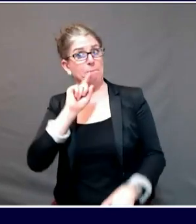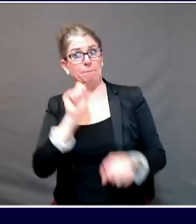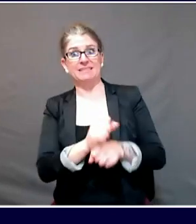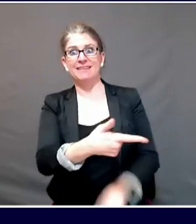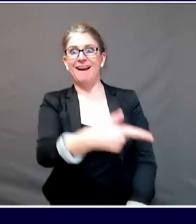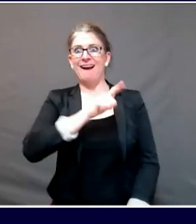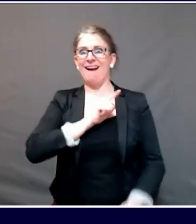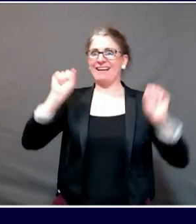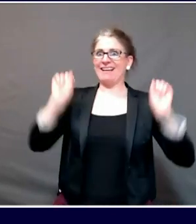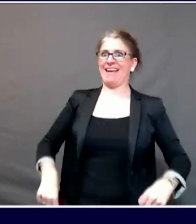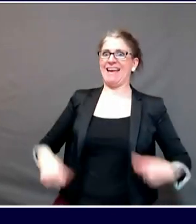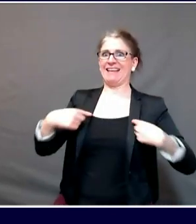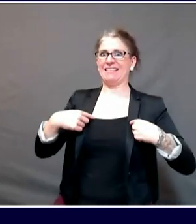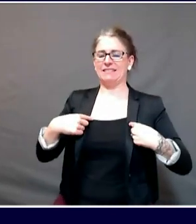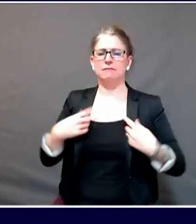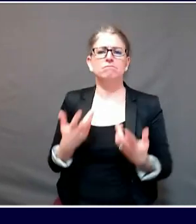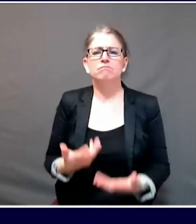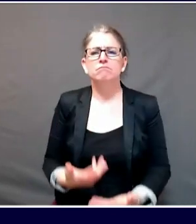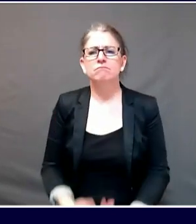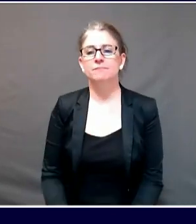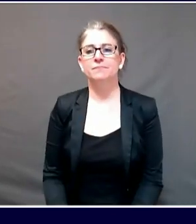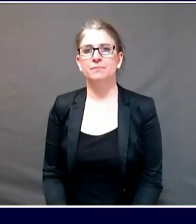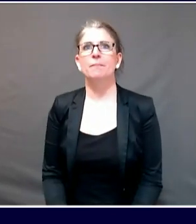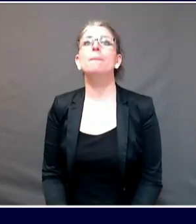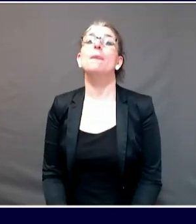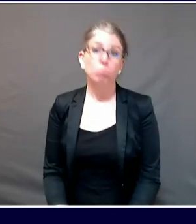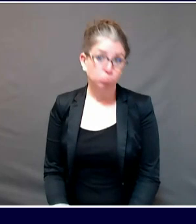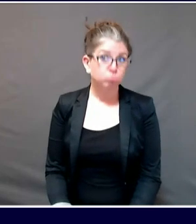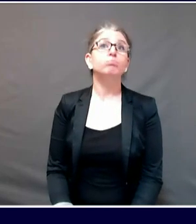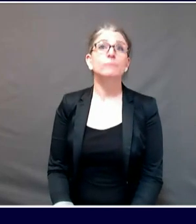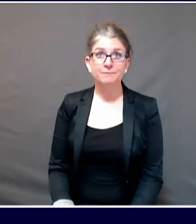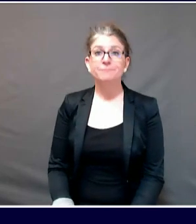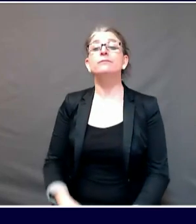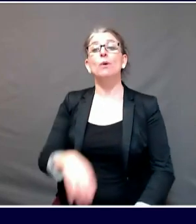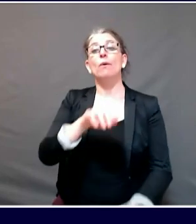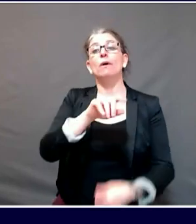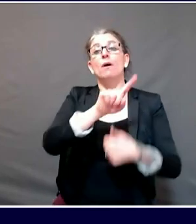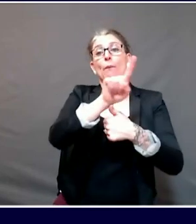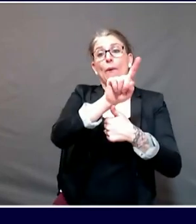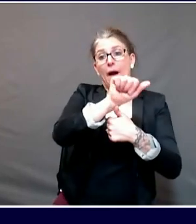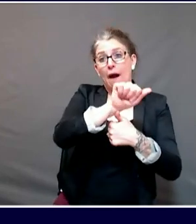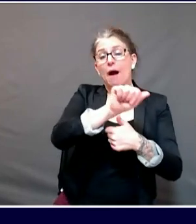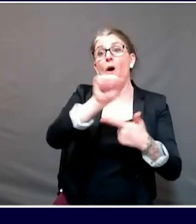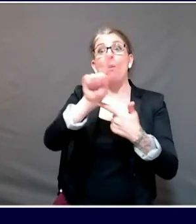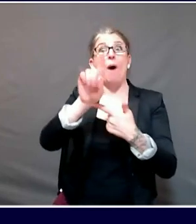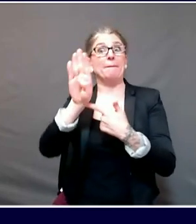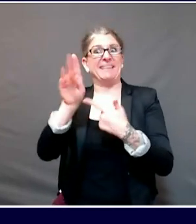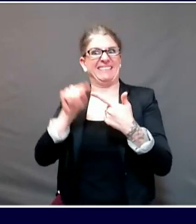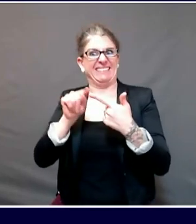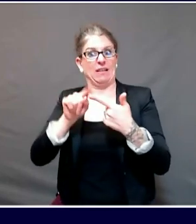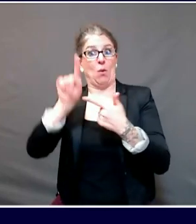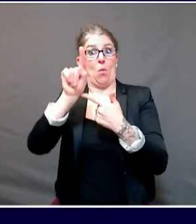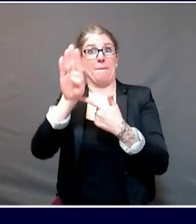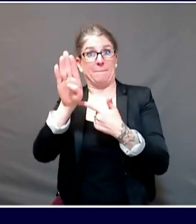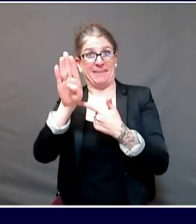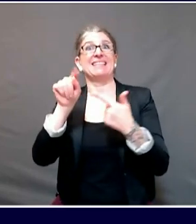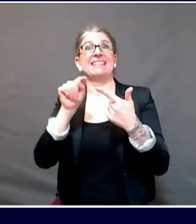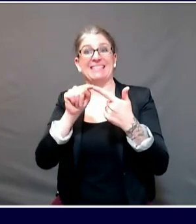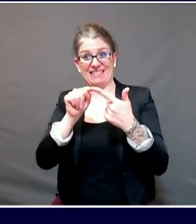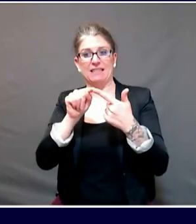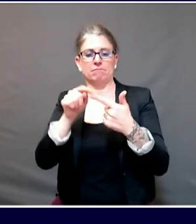For example, phase 1B focuses on essential or frontline healthcare providers. For that, we may be working with